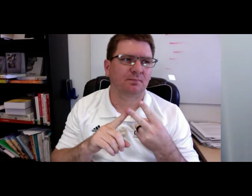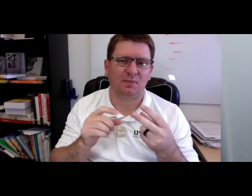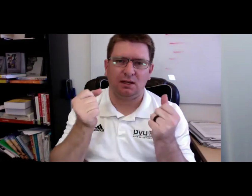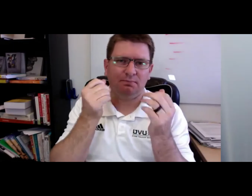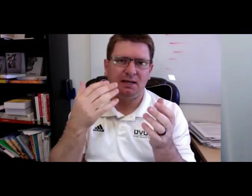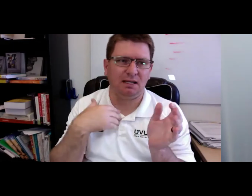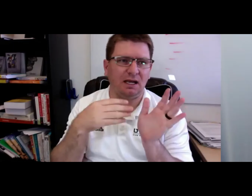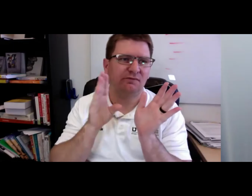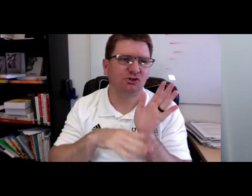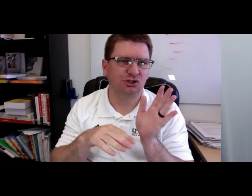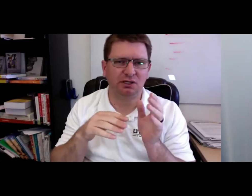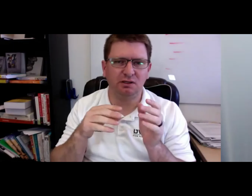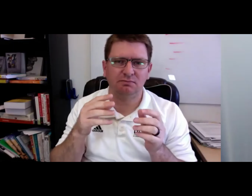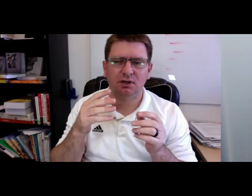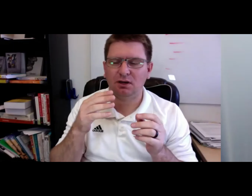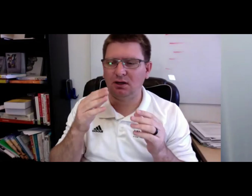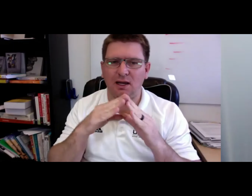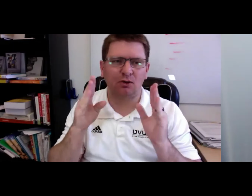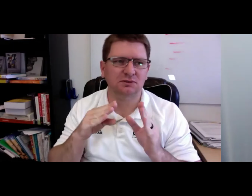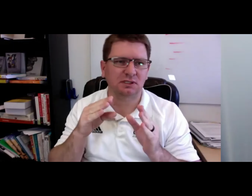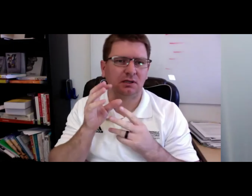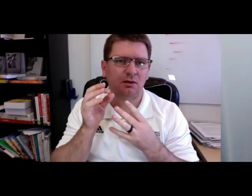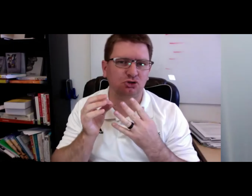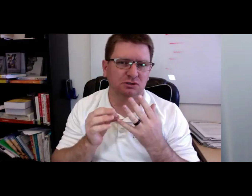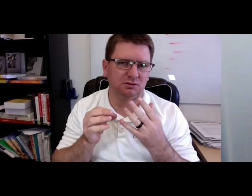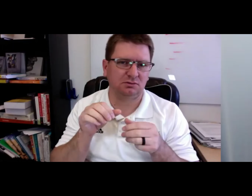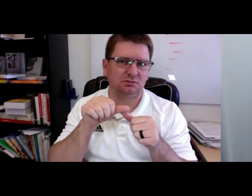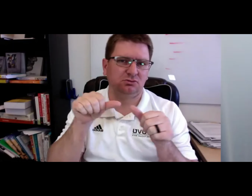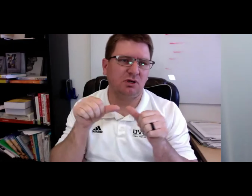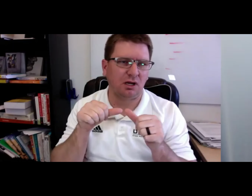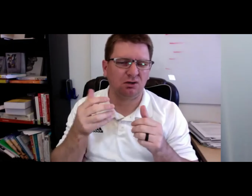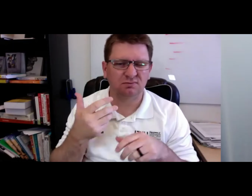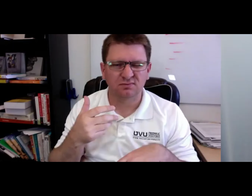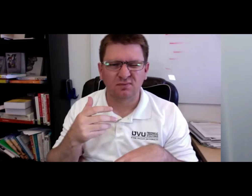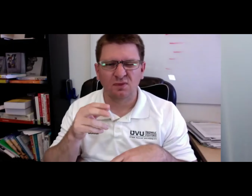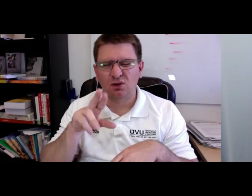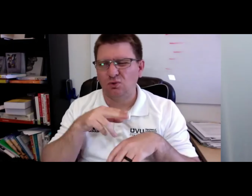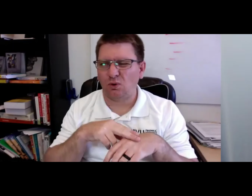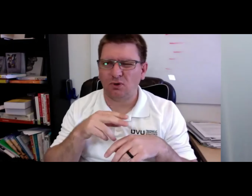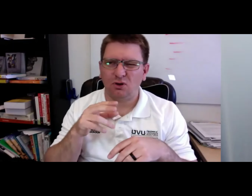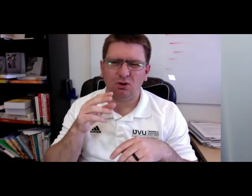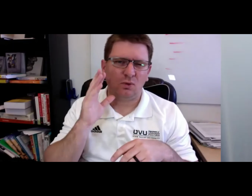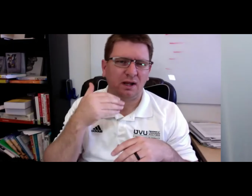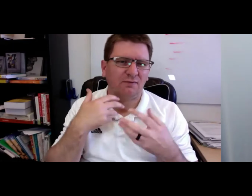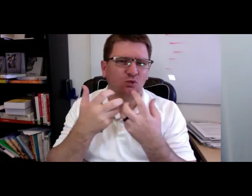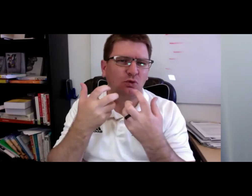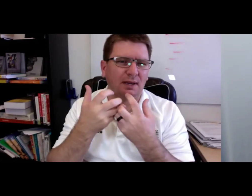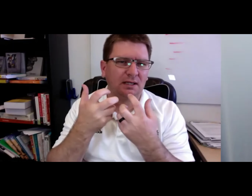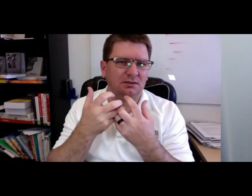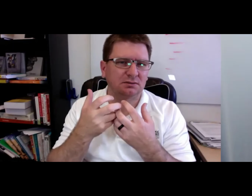And so the way that that works is there is cheap housing options in the